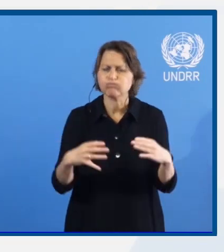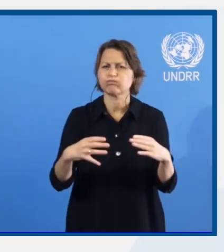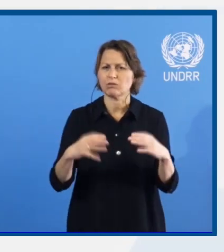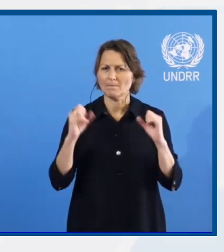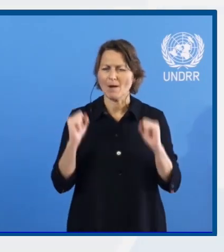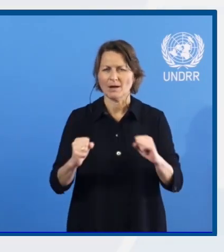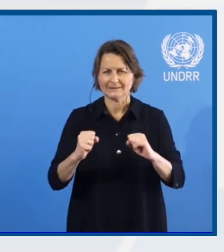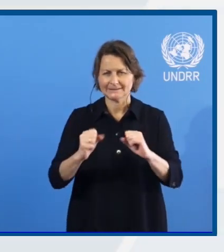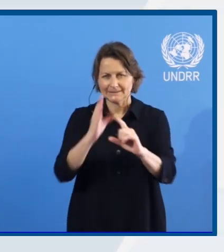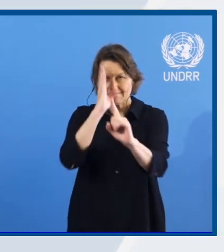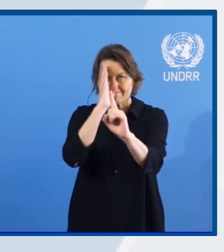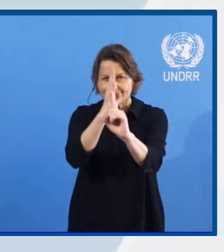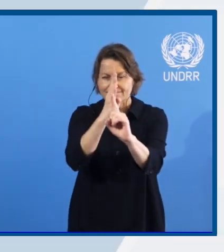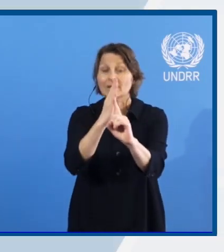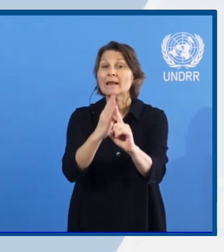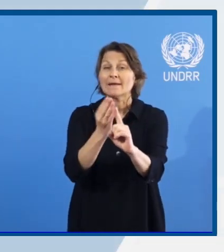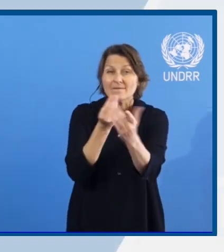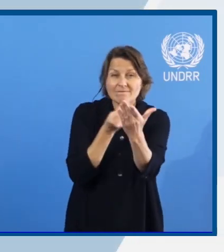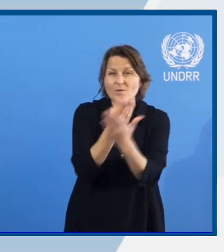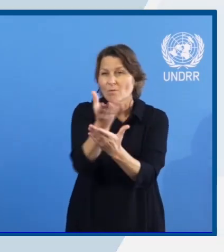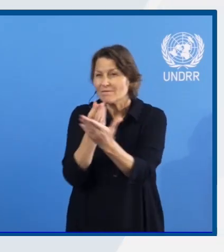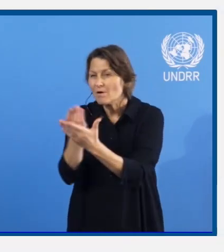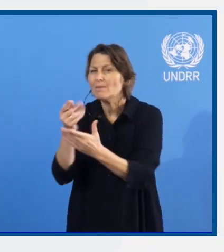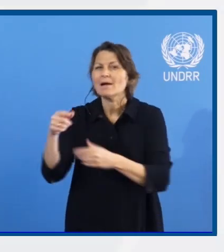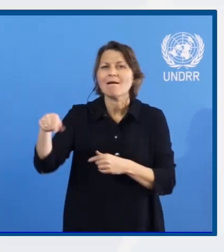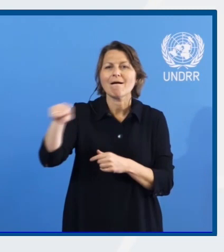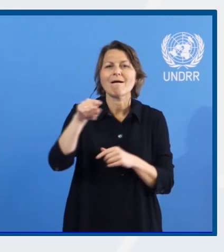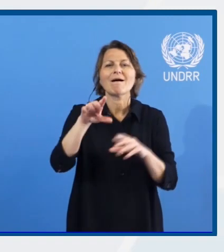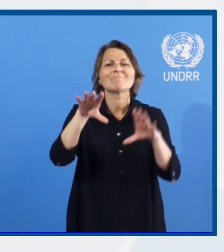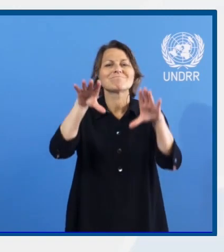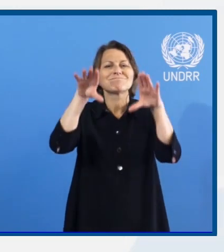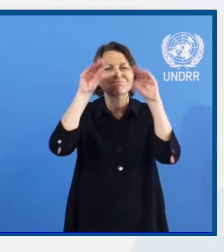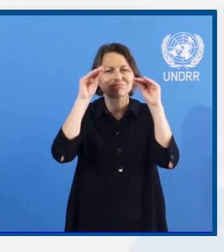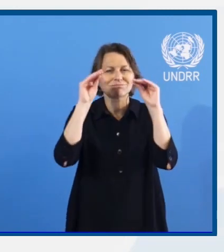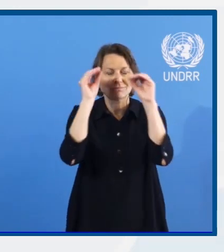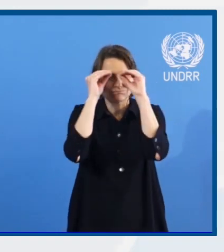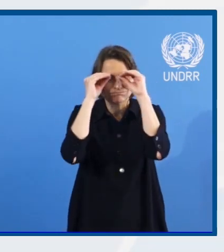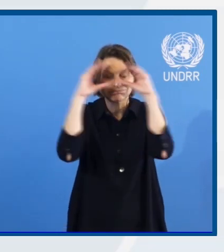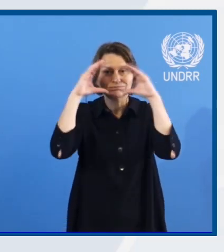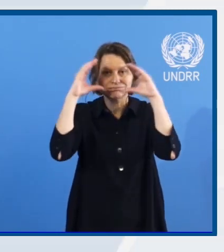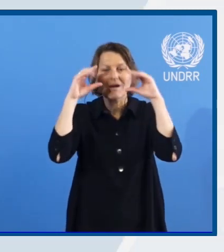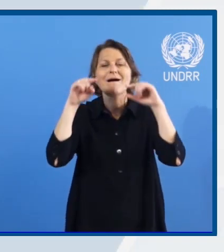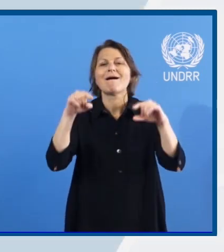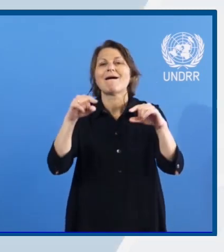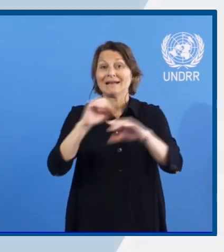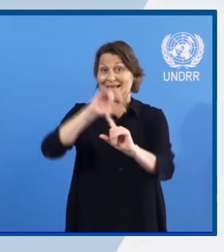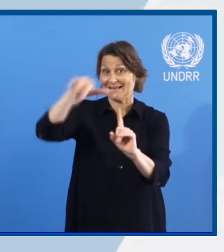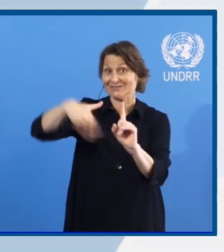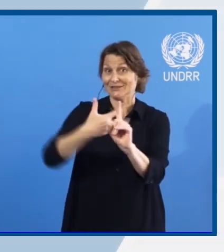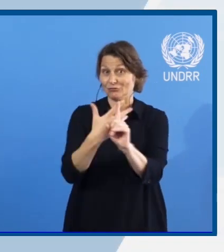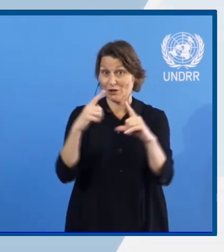making sure that there is this understanding that the SDG bonds will